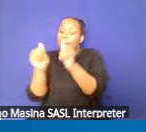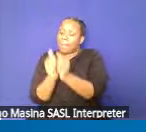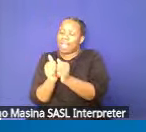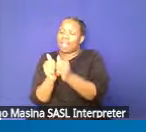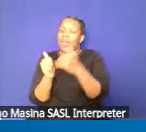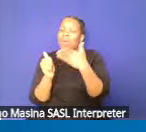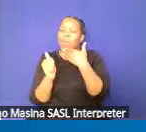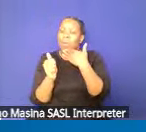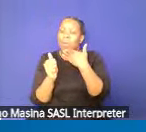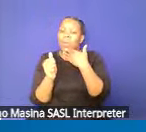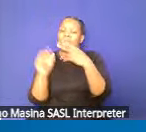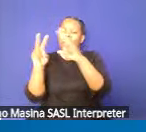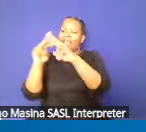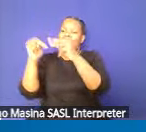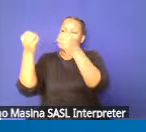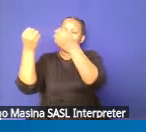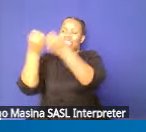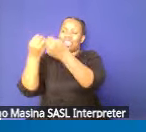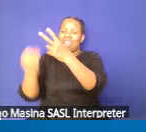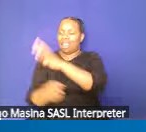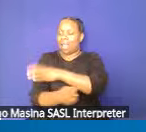called National Empowerment Fund,